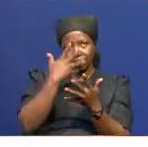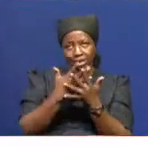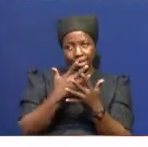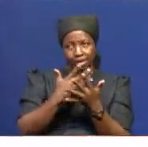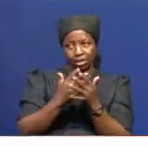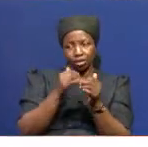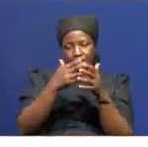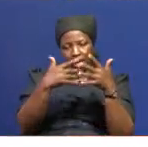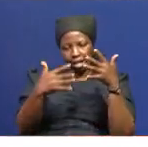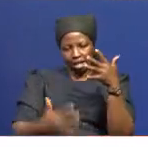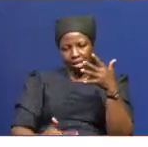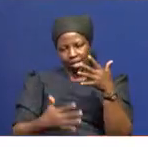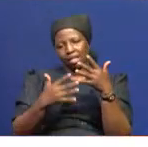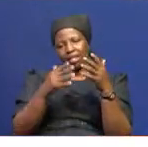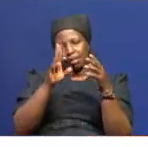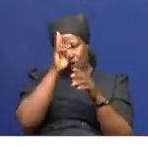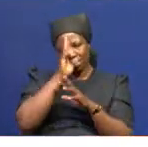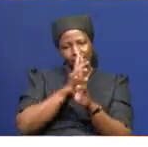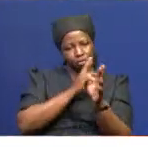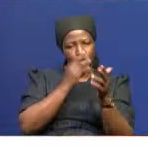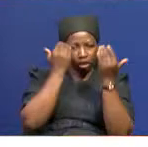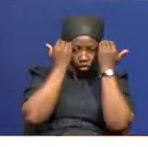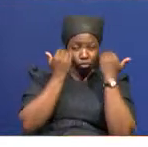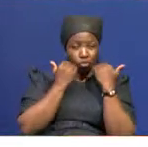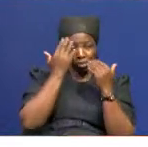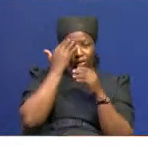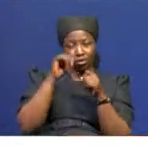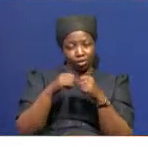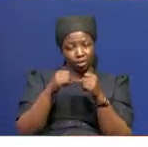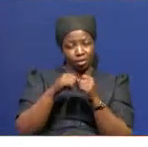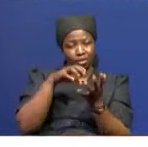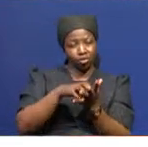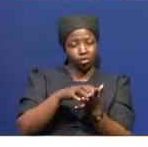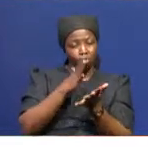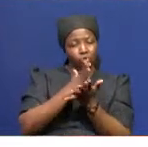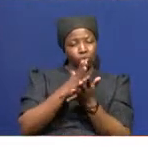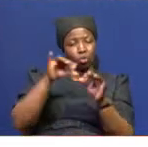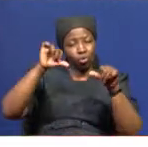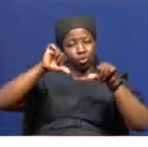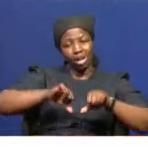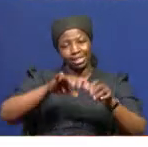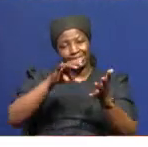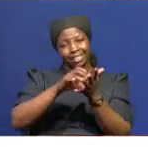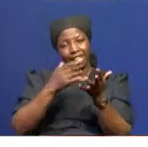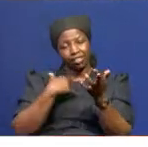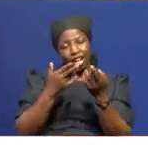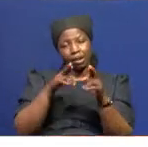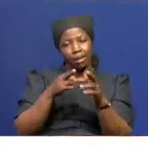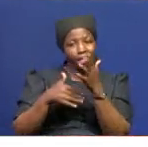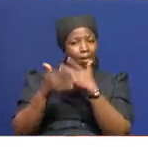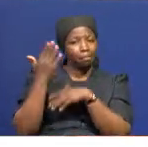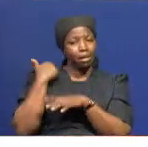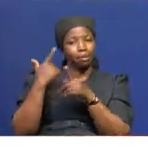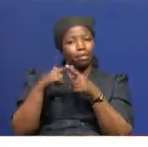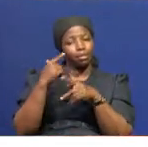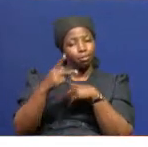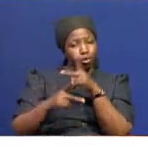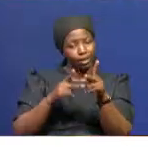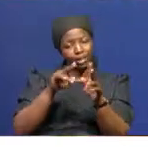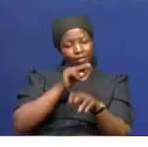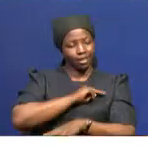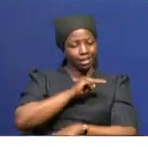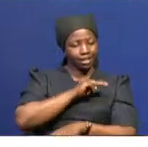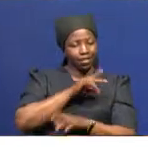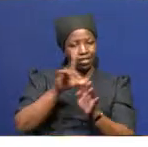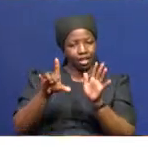the Constitution. Although we have experienced worse incidents in the past, the progressive nature of our law and policy